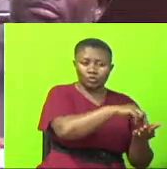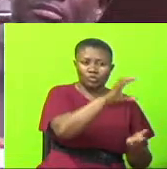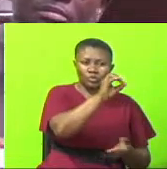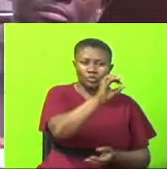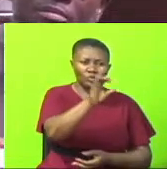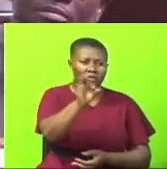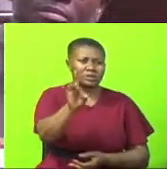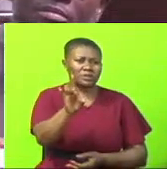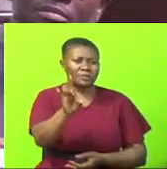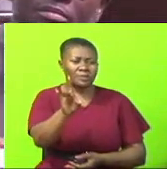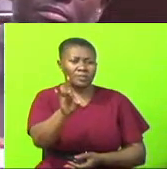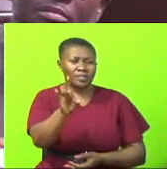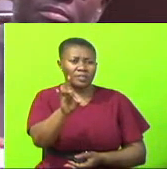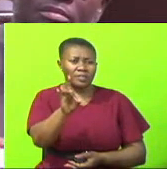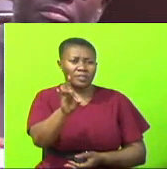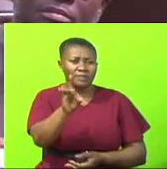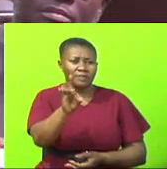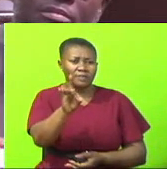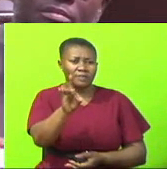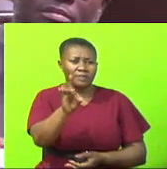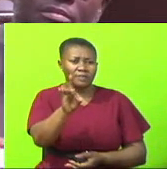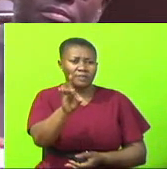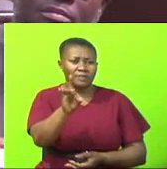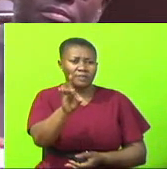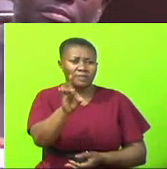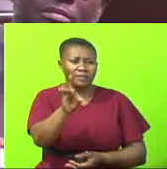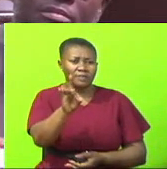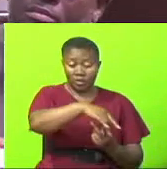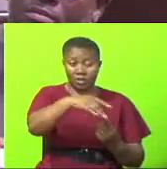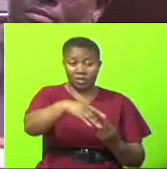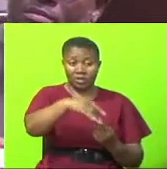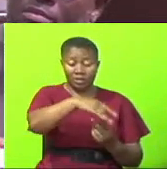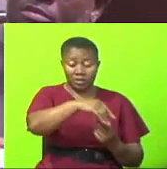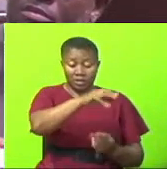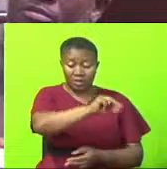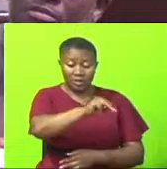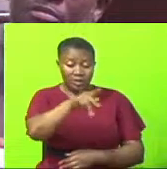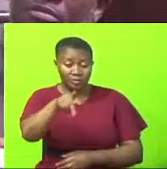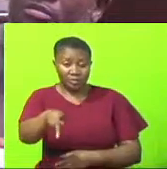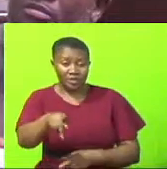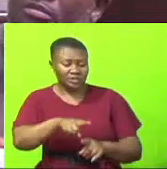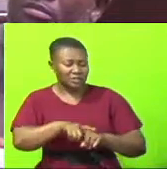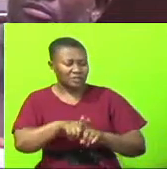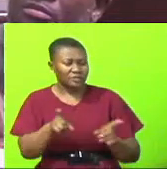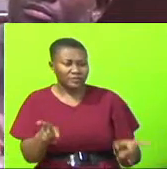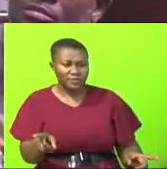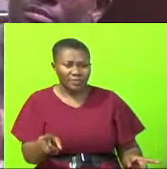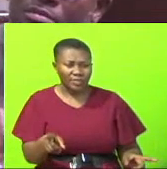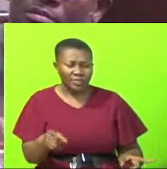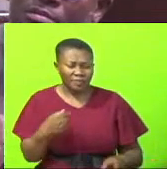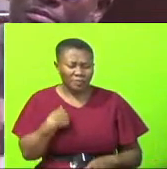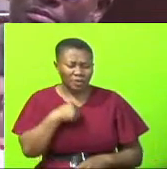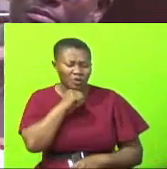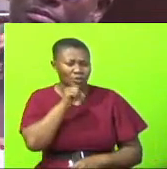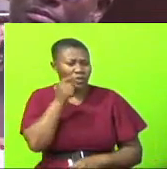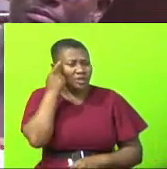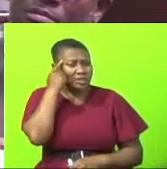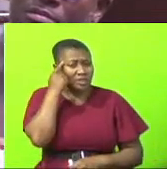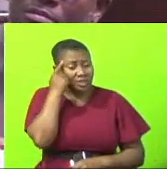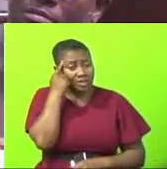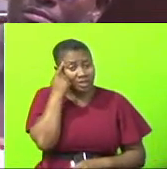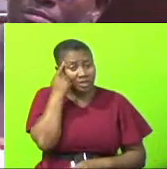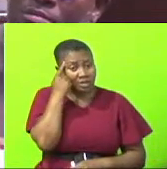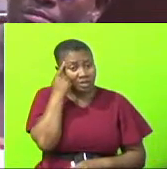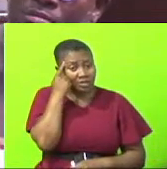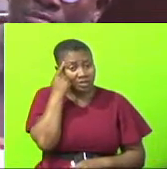different, Mr. Speaker, from being a member of Parliament. And I do not think that it will cause